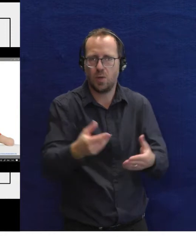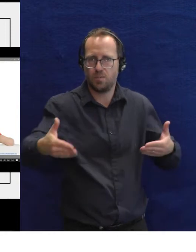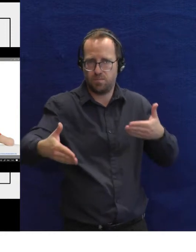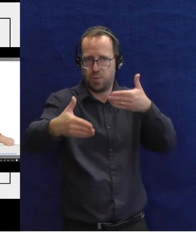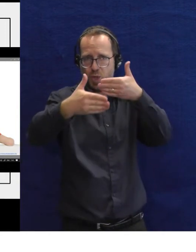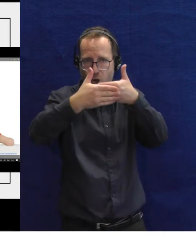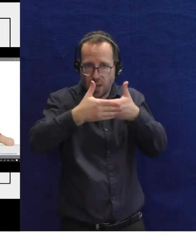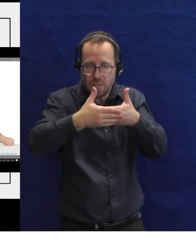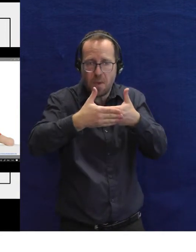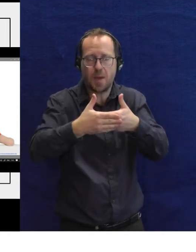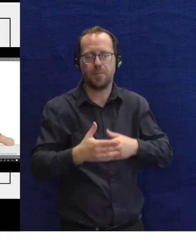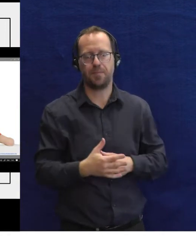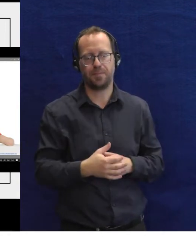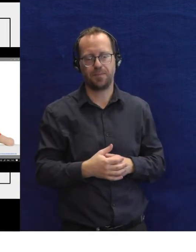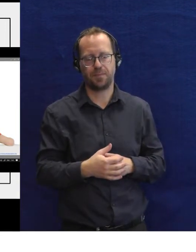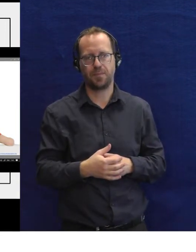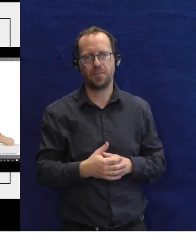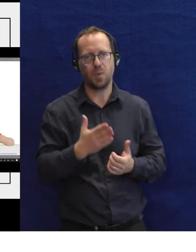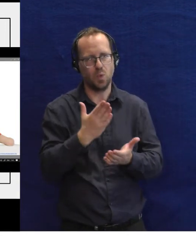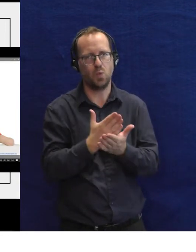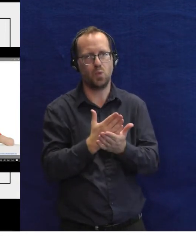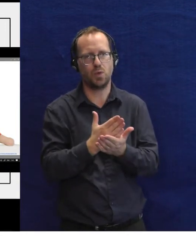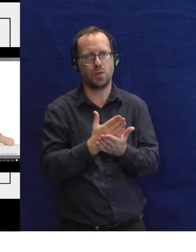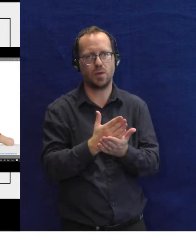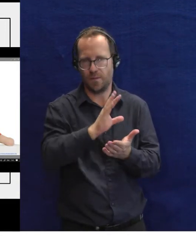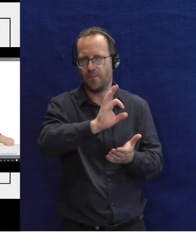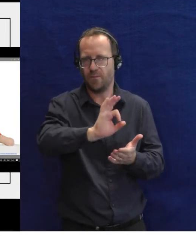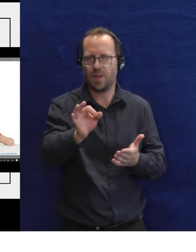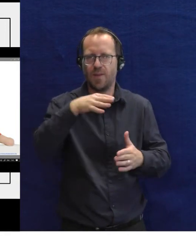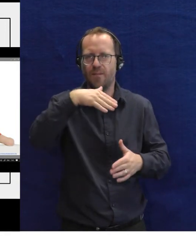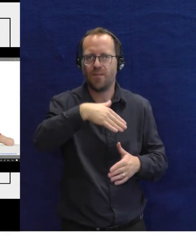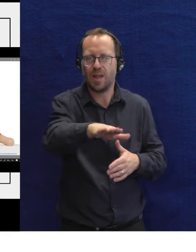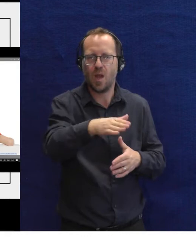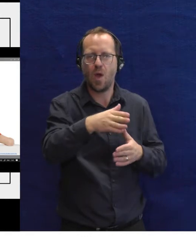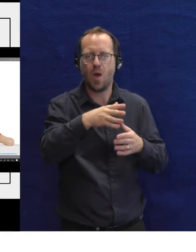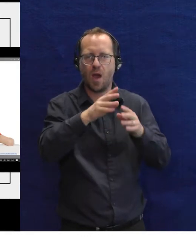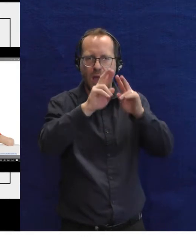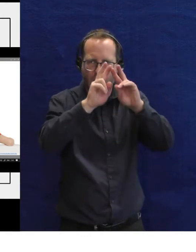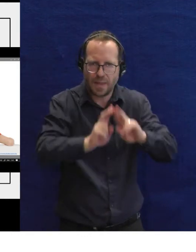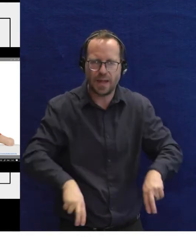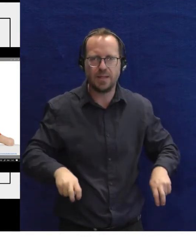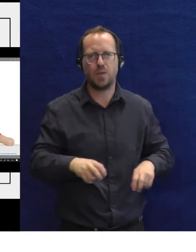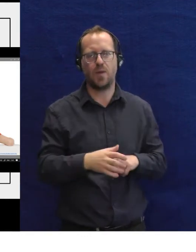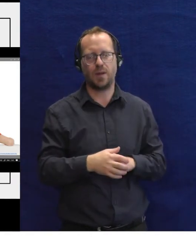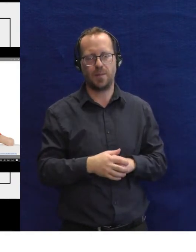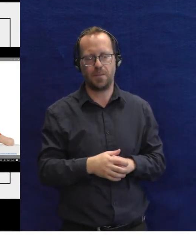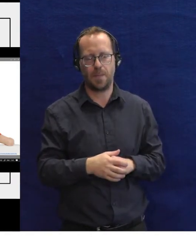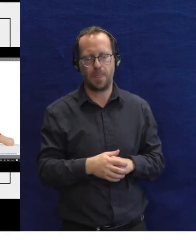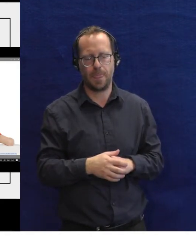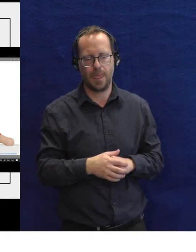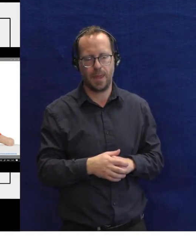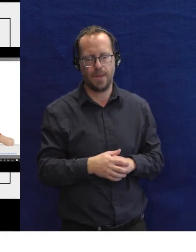And once you have chosen, you give it a second in order to be analyze the video. We're checking here the frame rates, the resolution, and so